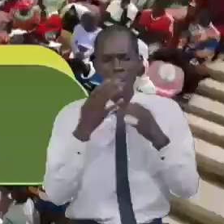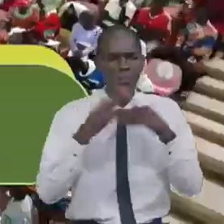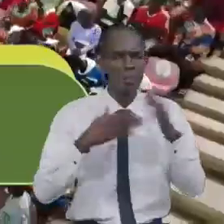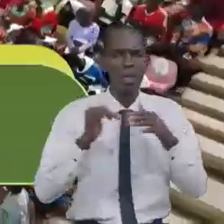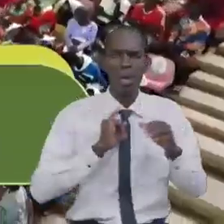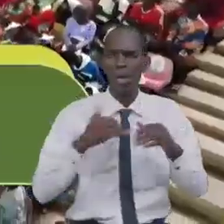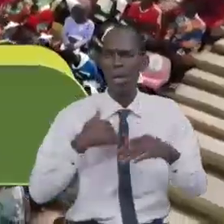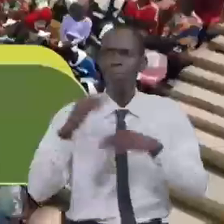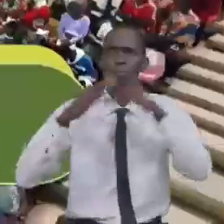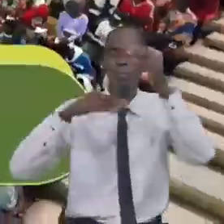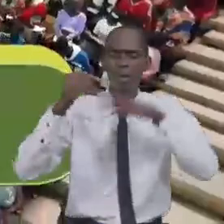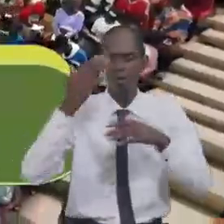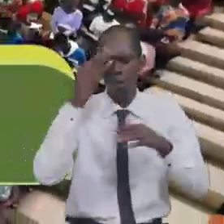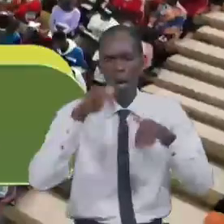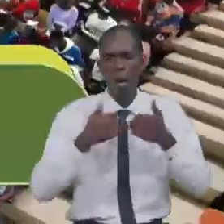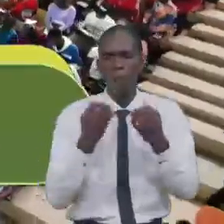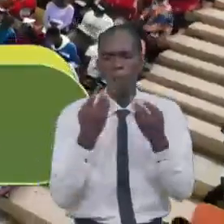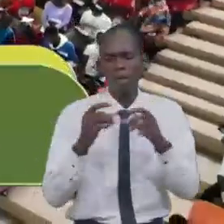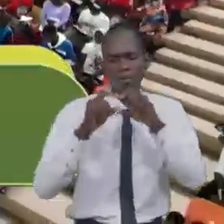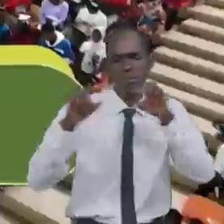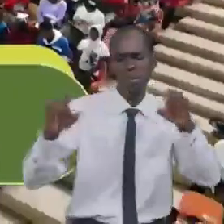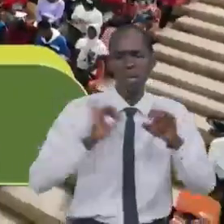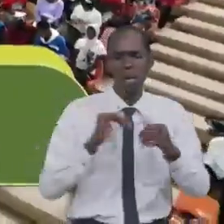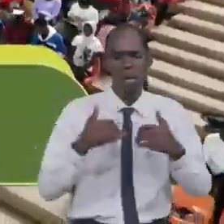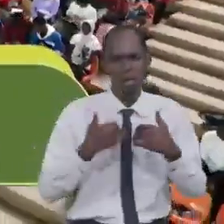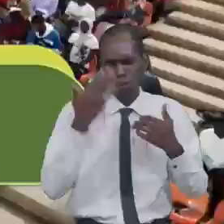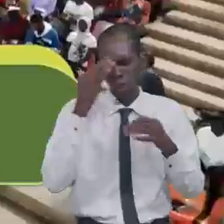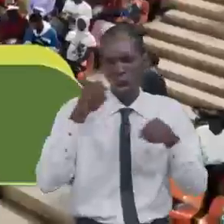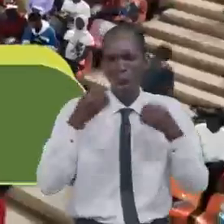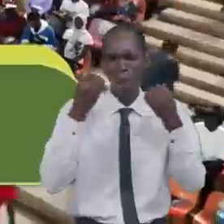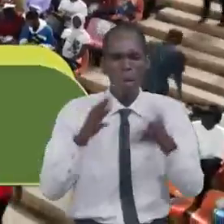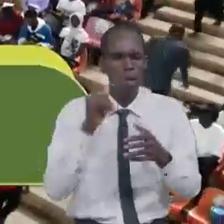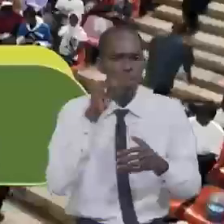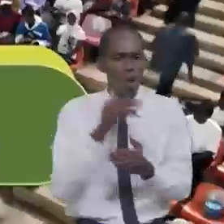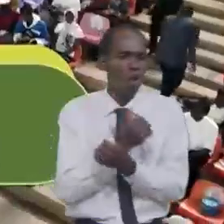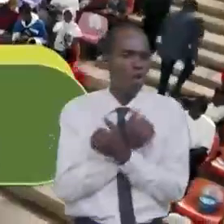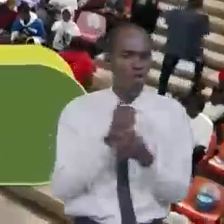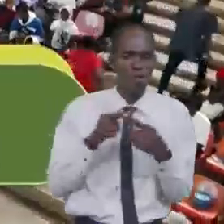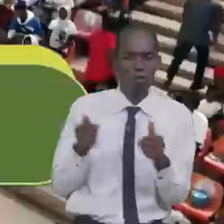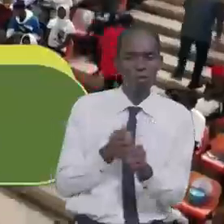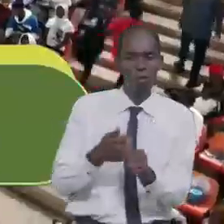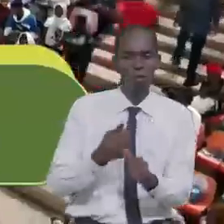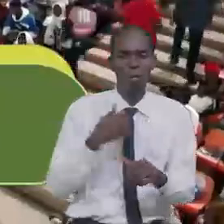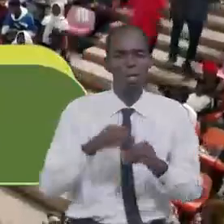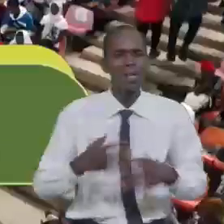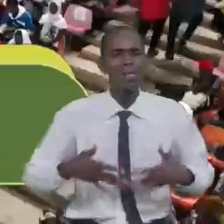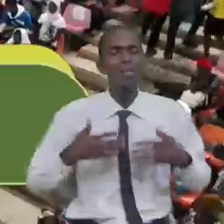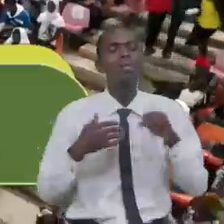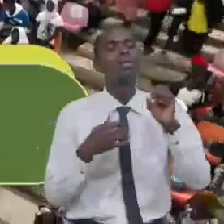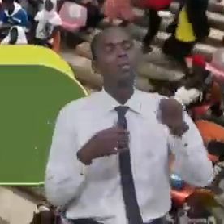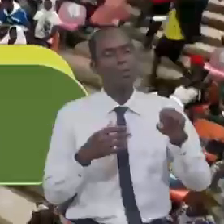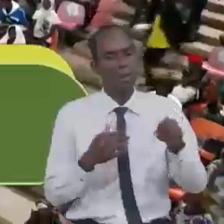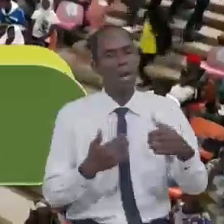have, and you know how many women are, you know, following me in life. Substance without spirituality.